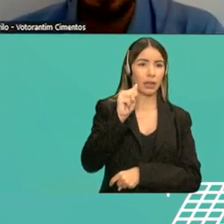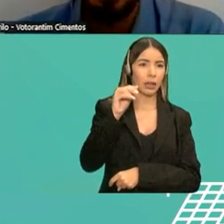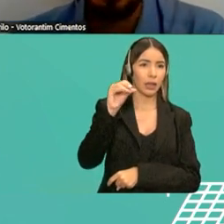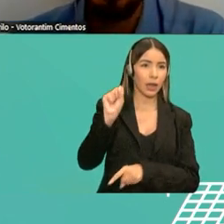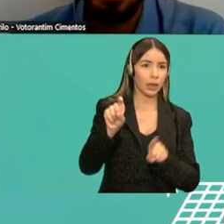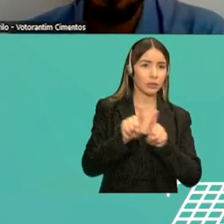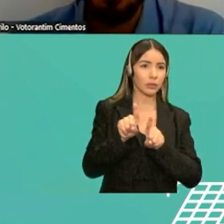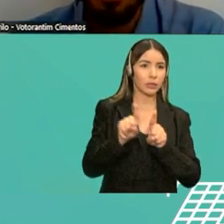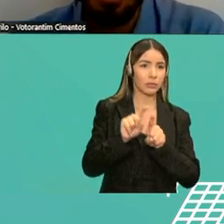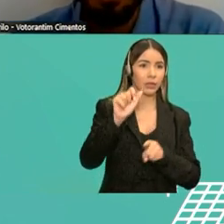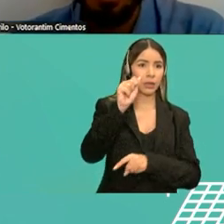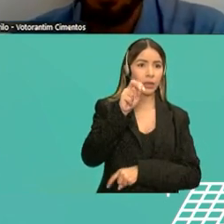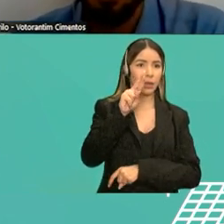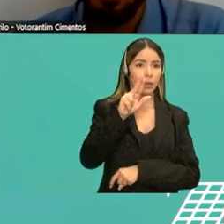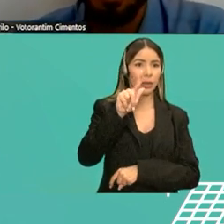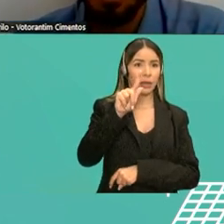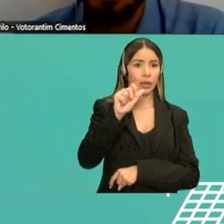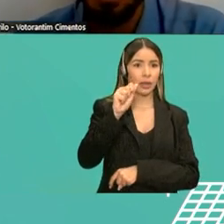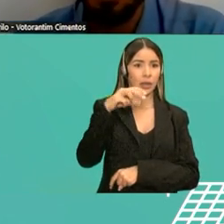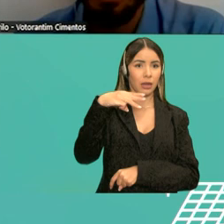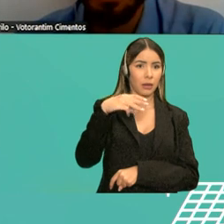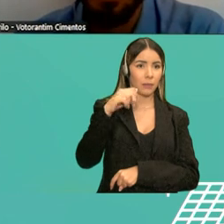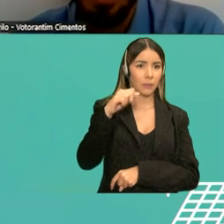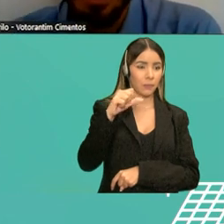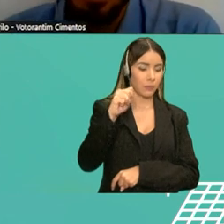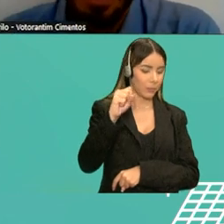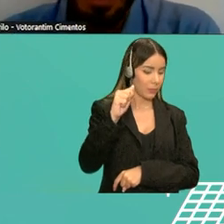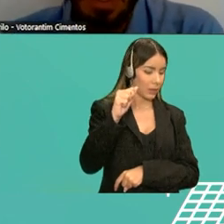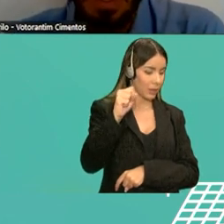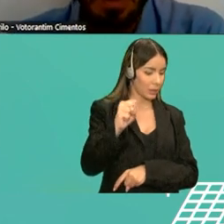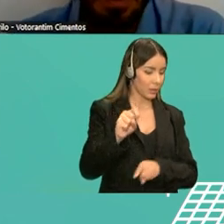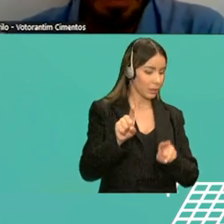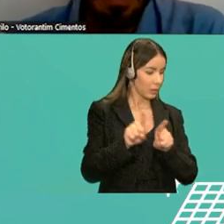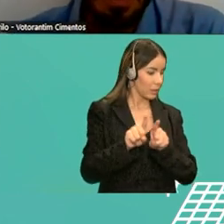agriculture inputs. And we also have